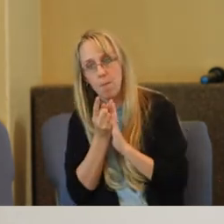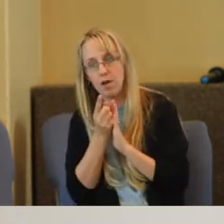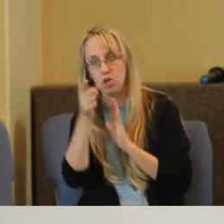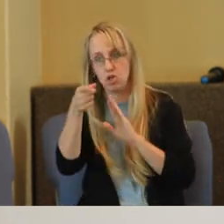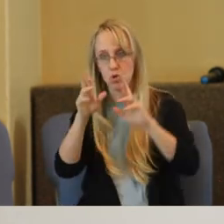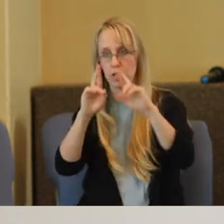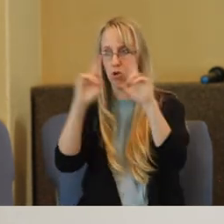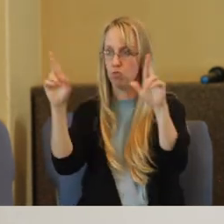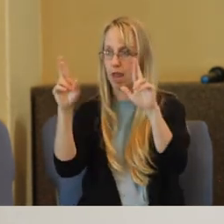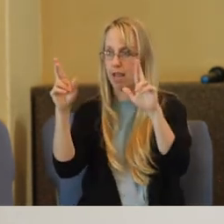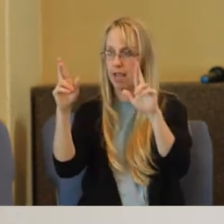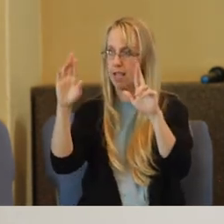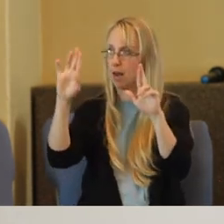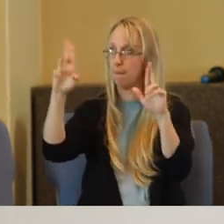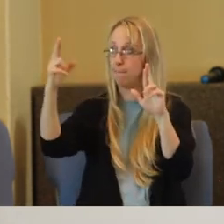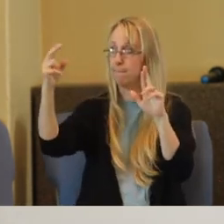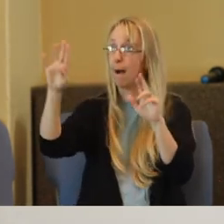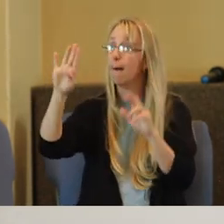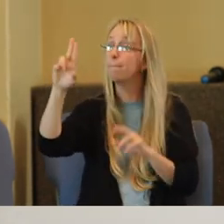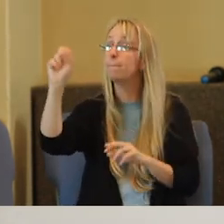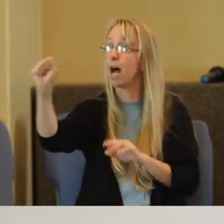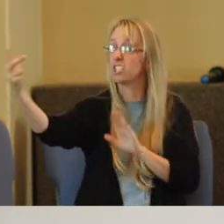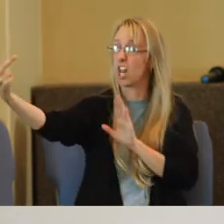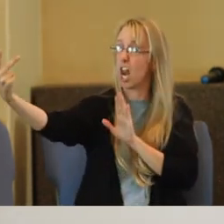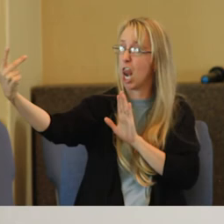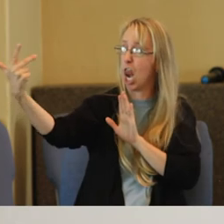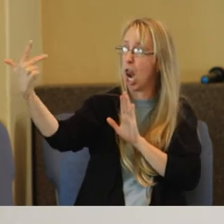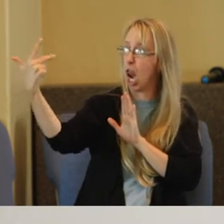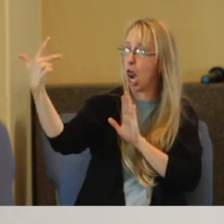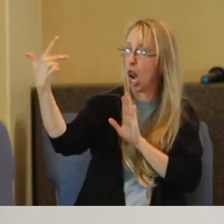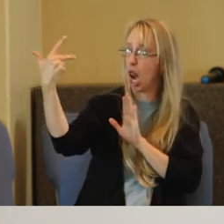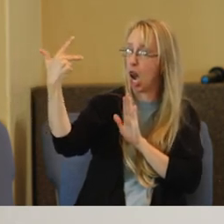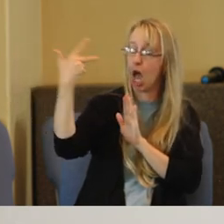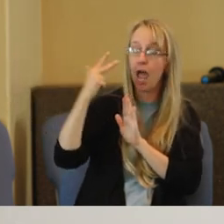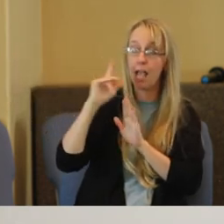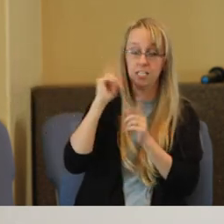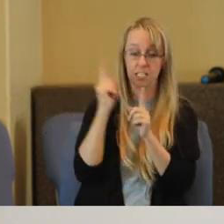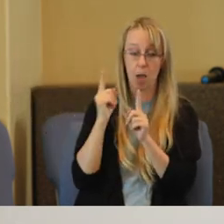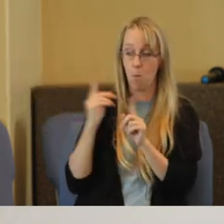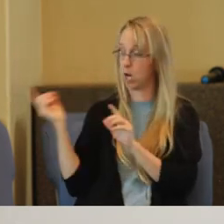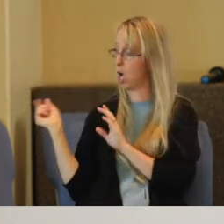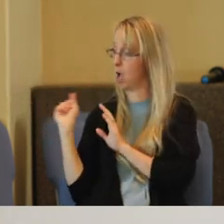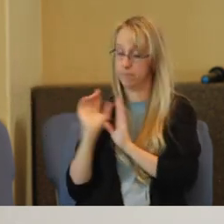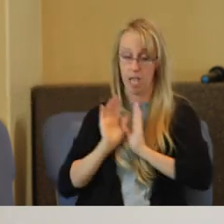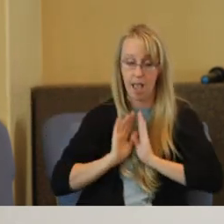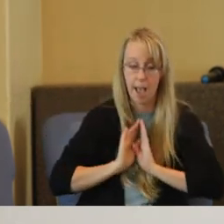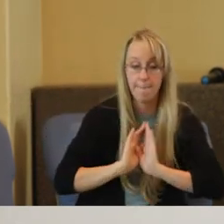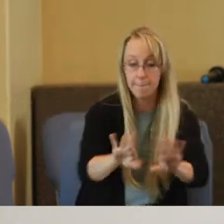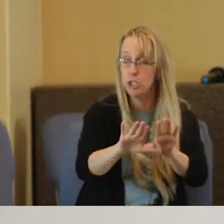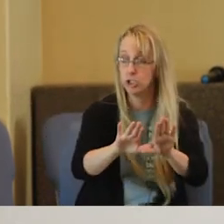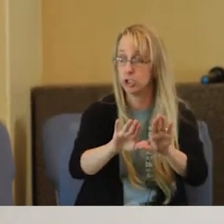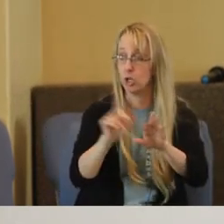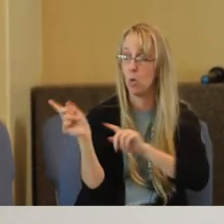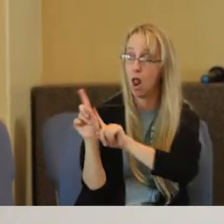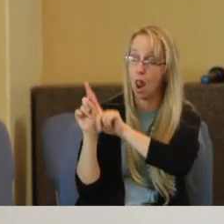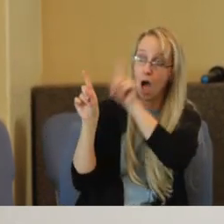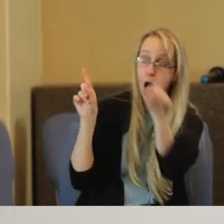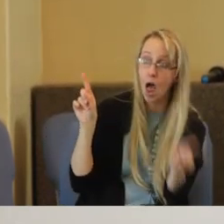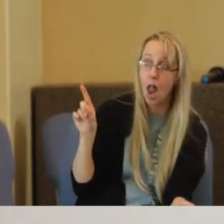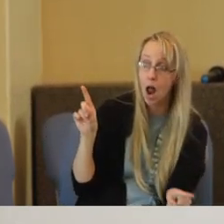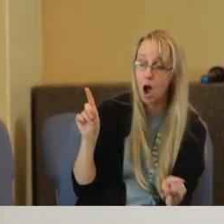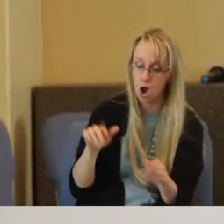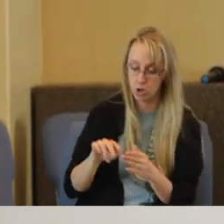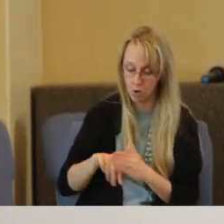hit by a bus, and somebody comes by and pushes you out of the way. You got your foot